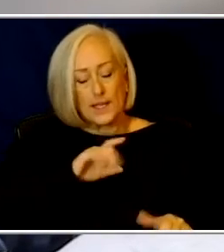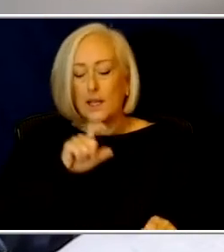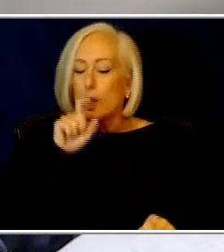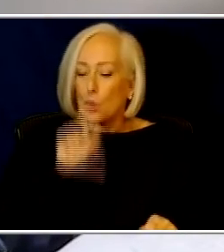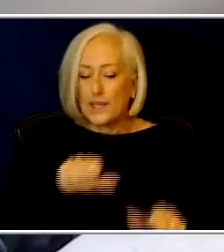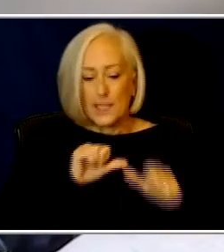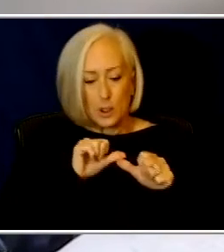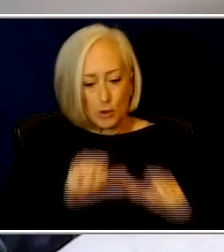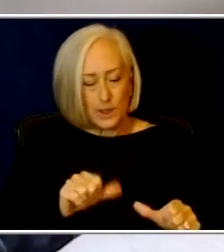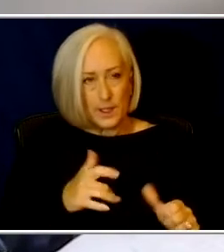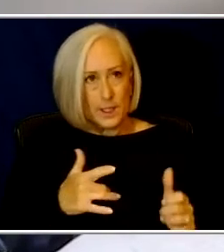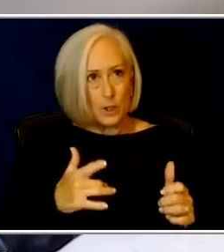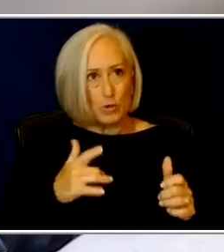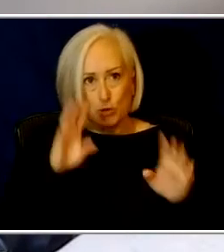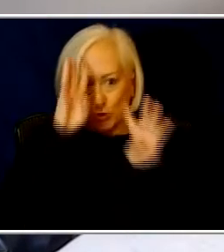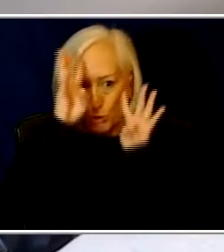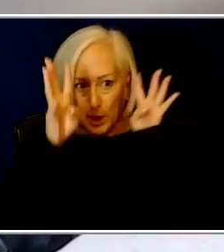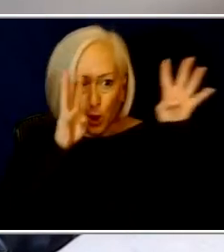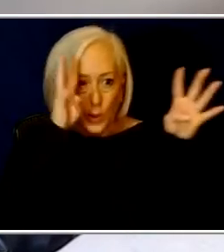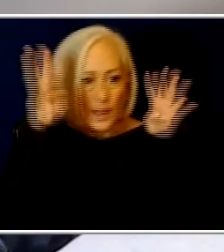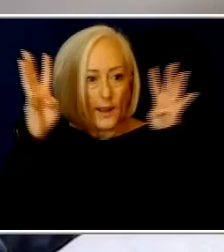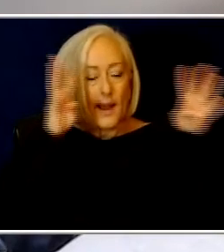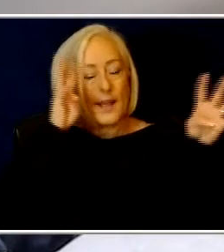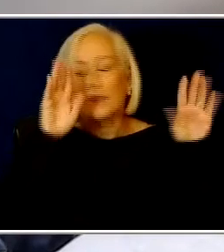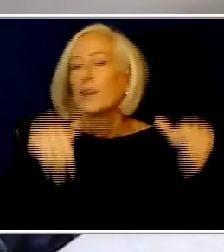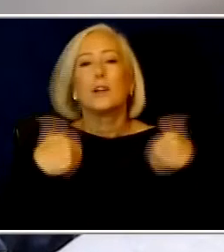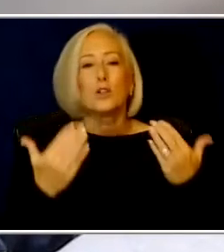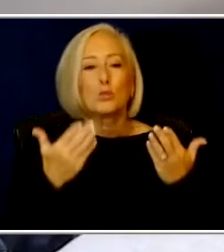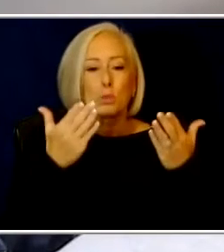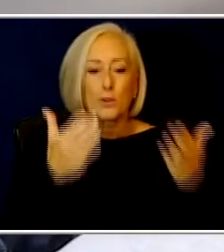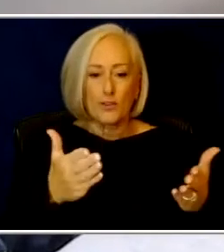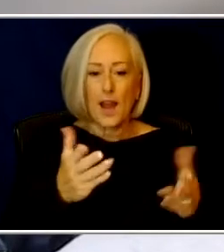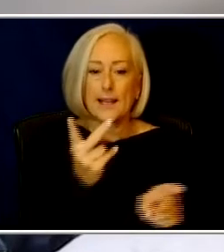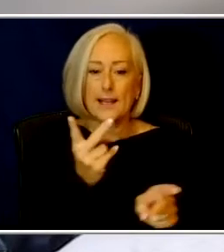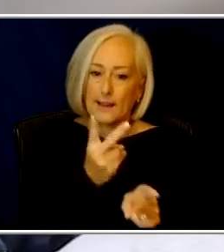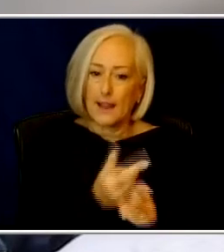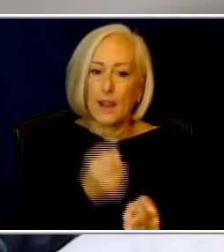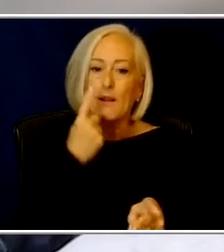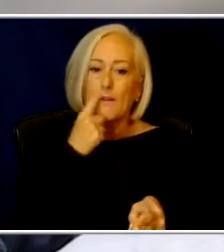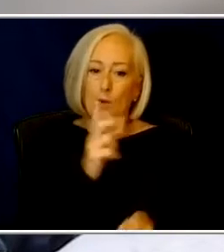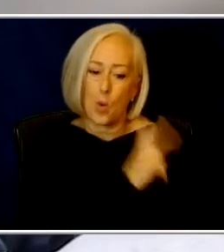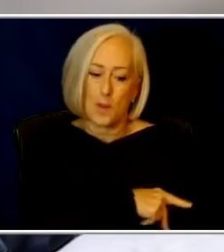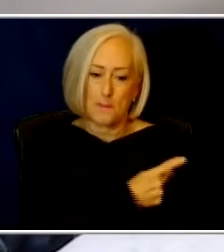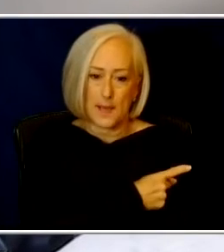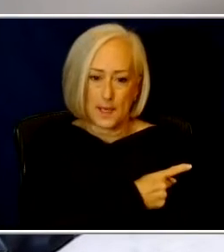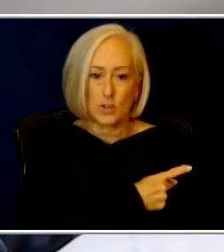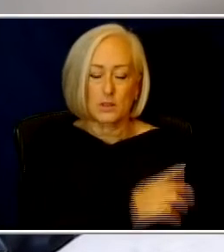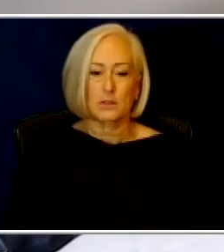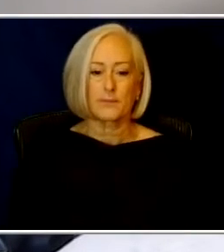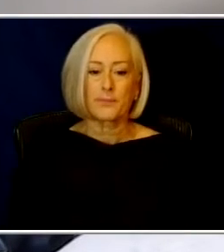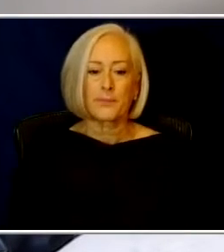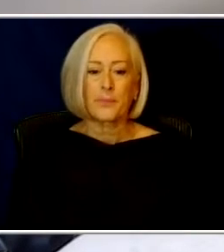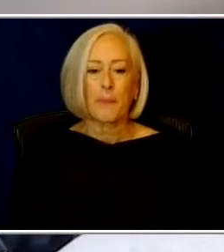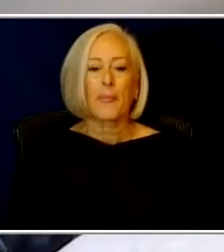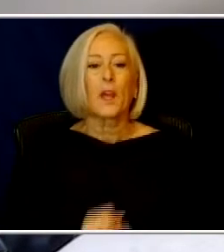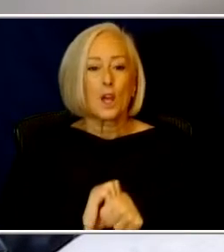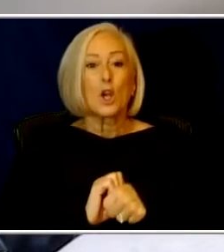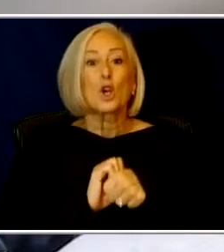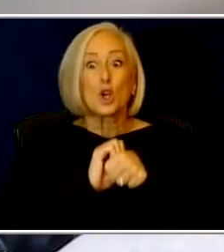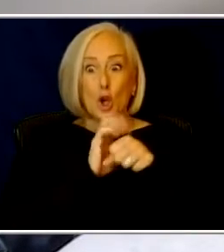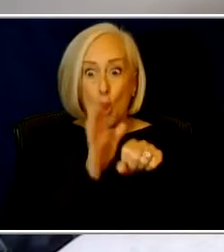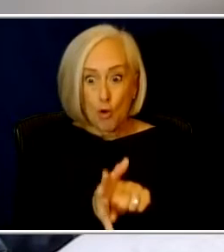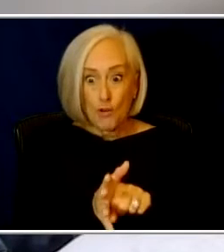all aspects in trying to deliver that care for the patients. And I think, if anything, COVID has created a